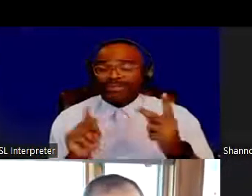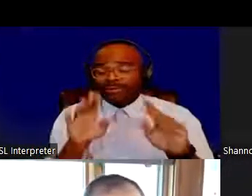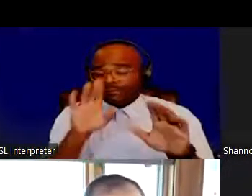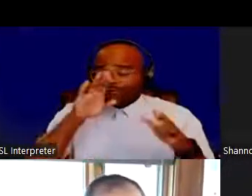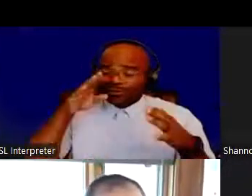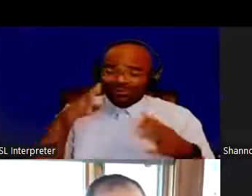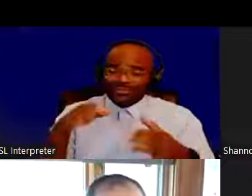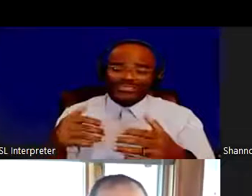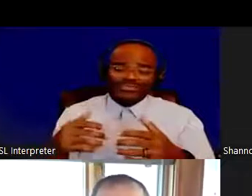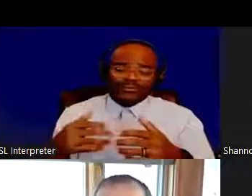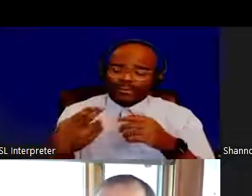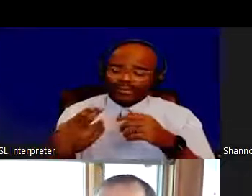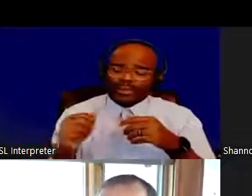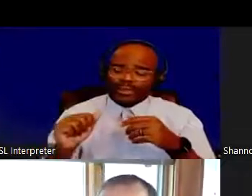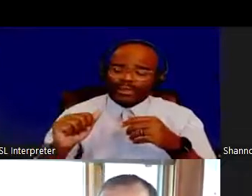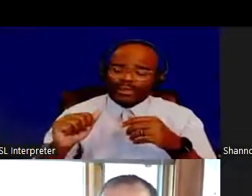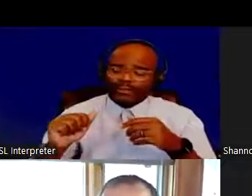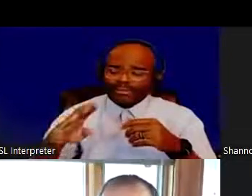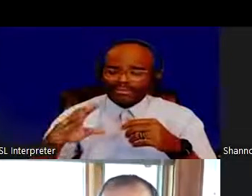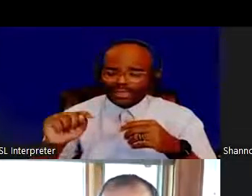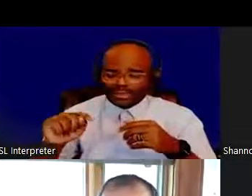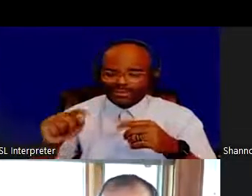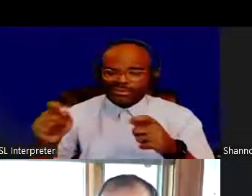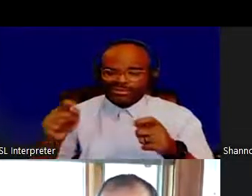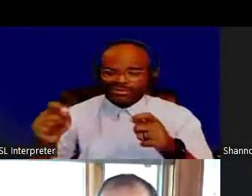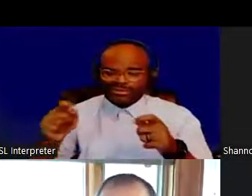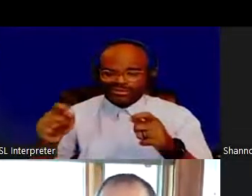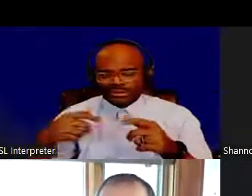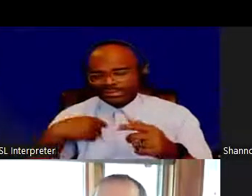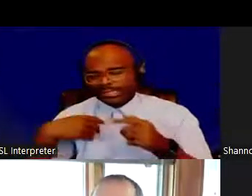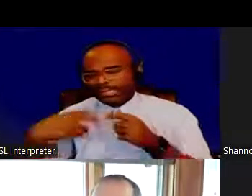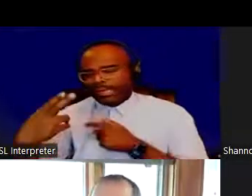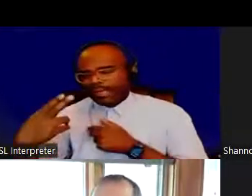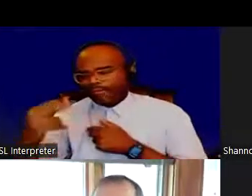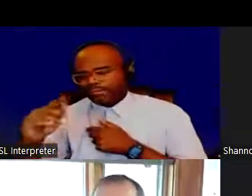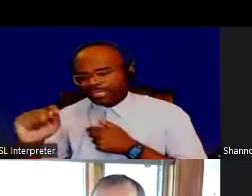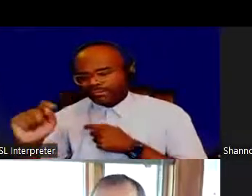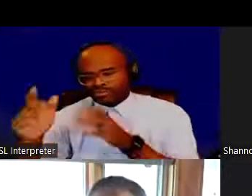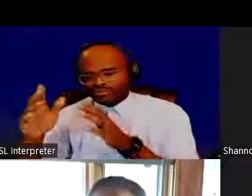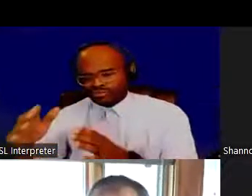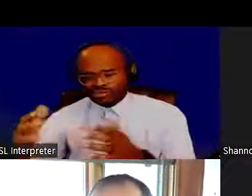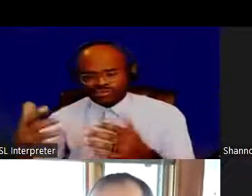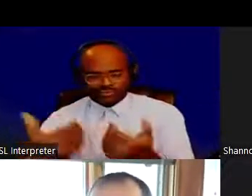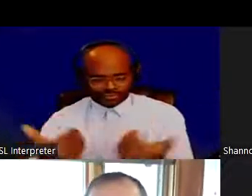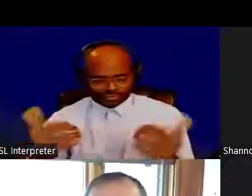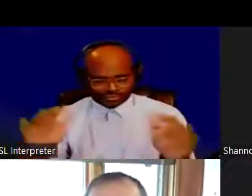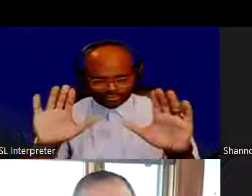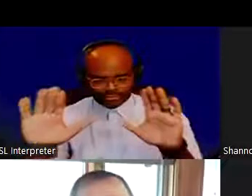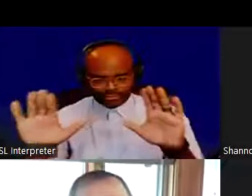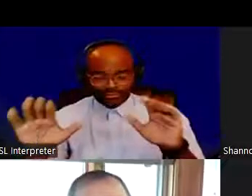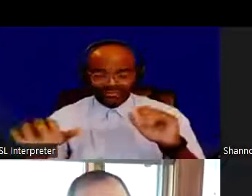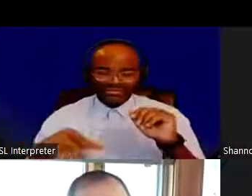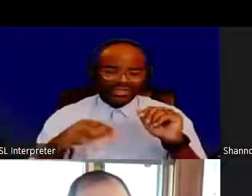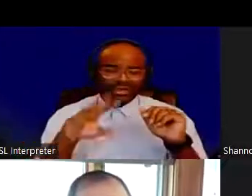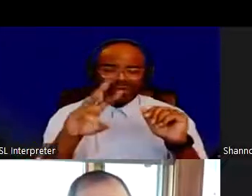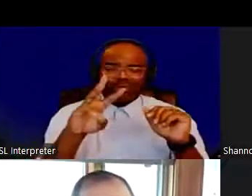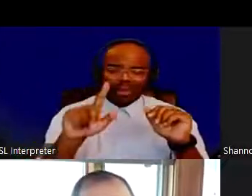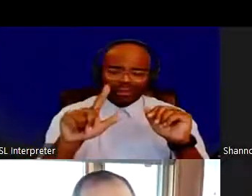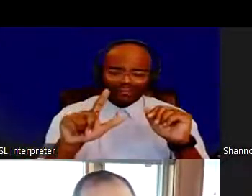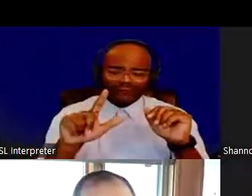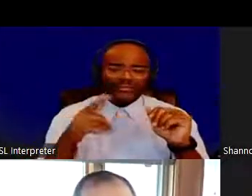habitat management. Think of themselves as habitat managers. So you'll see the wildlife is kind of divided into